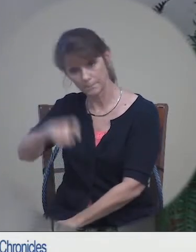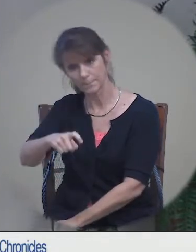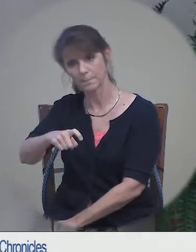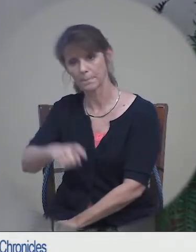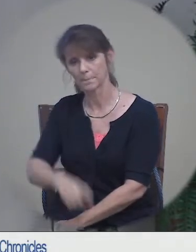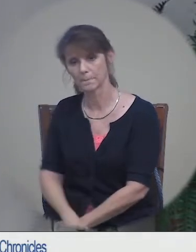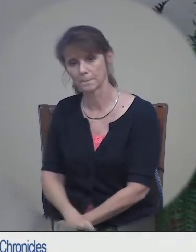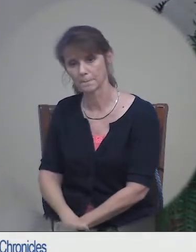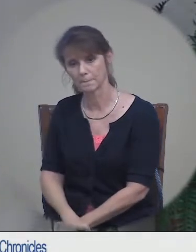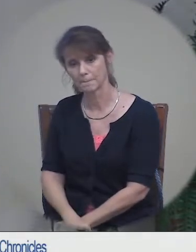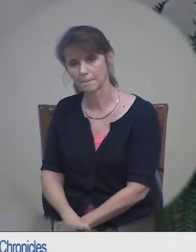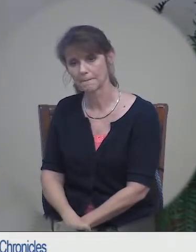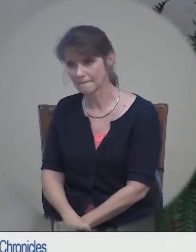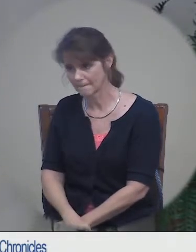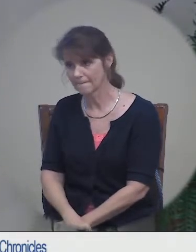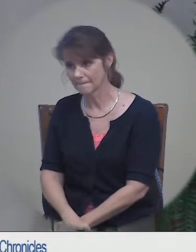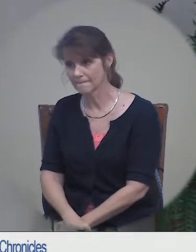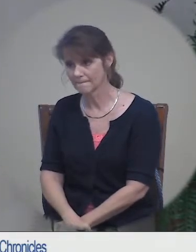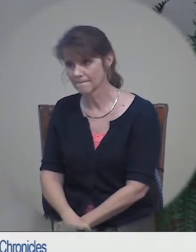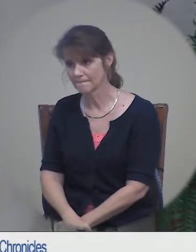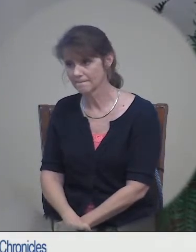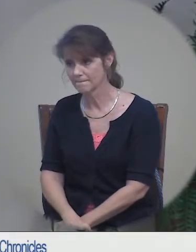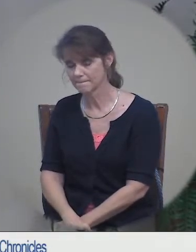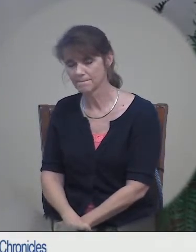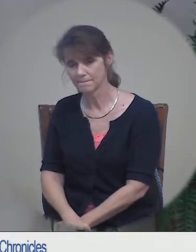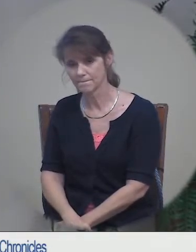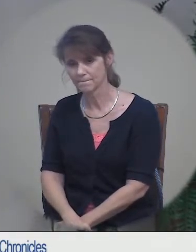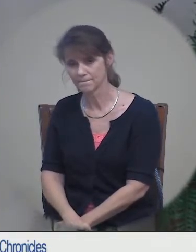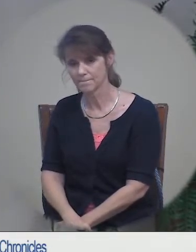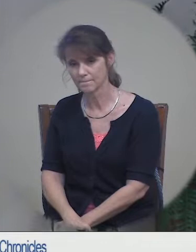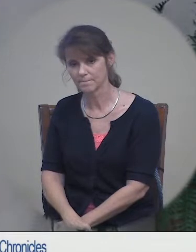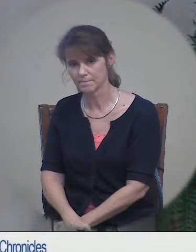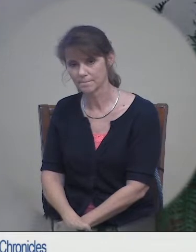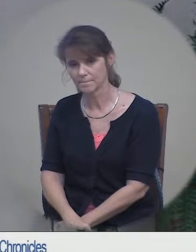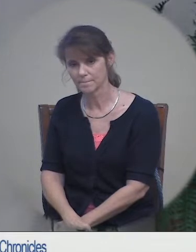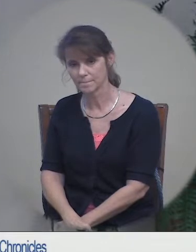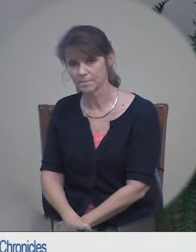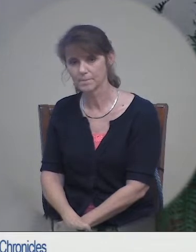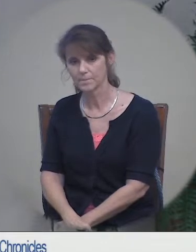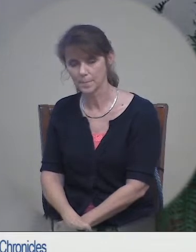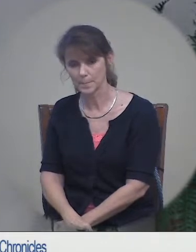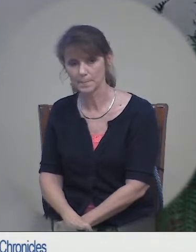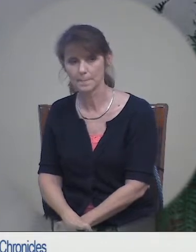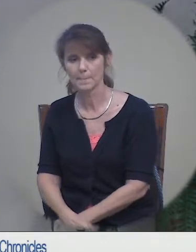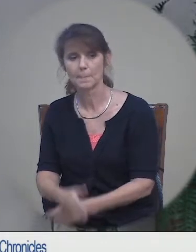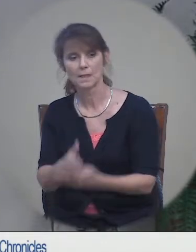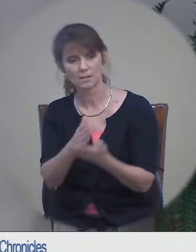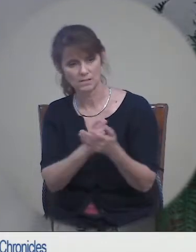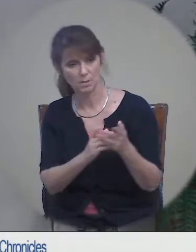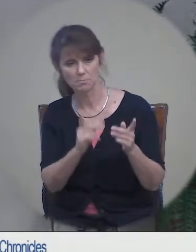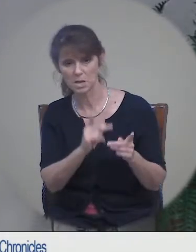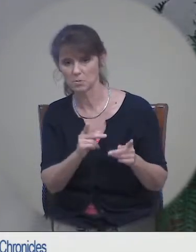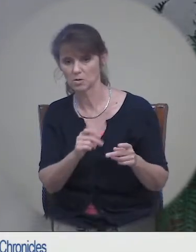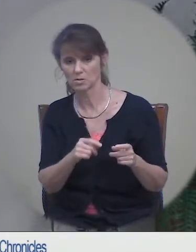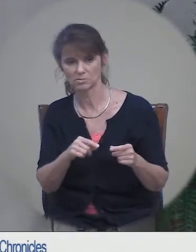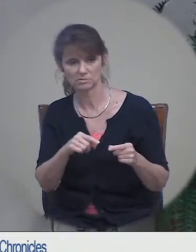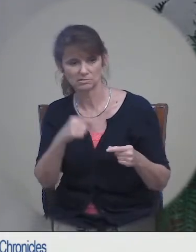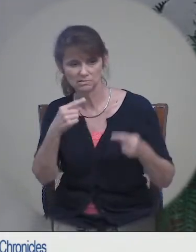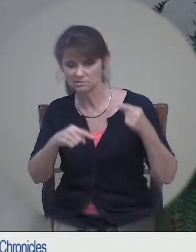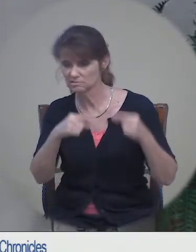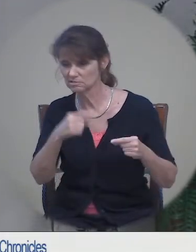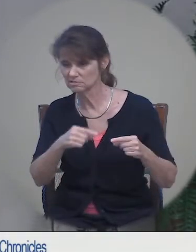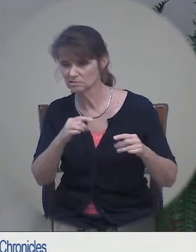for reconciliation. Now, some met him with derision and scorn, but some